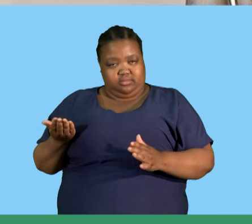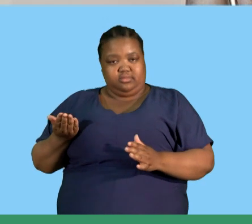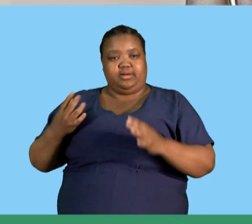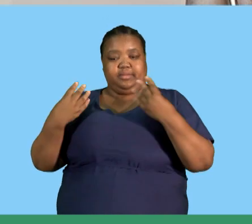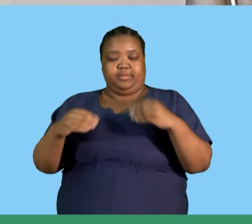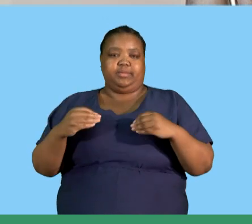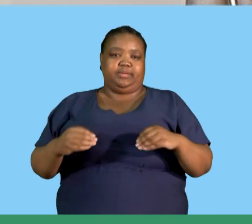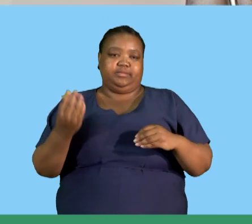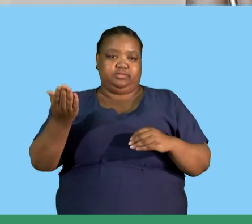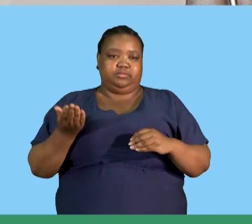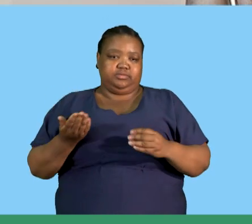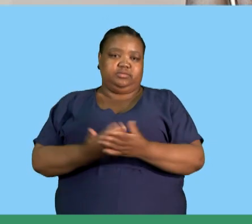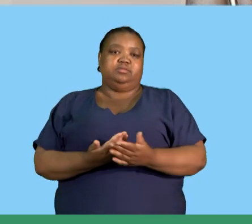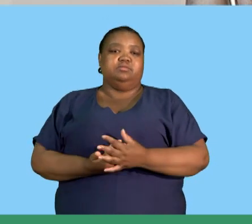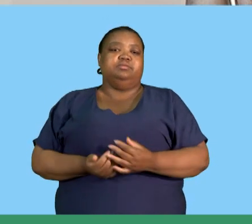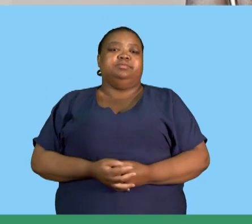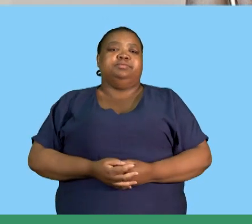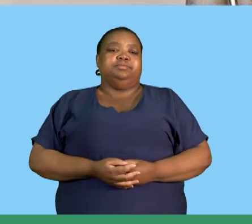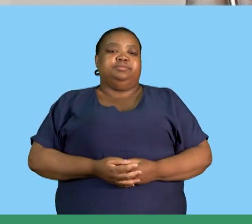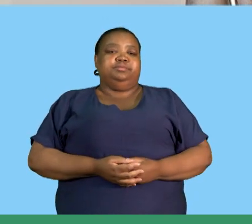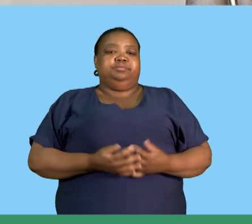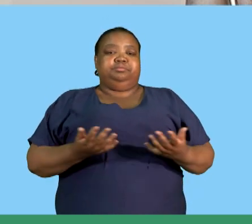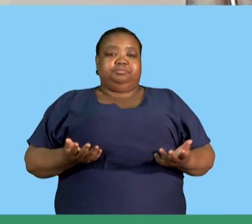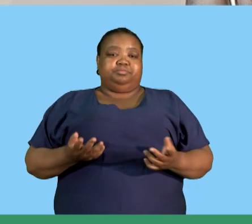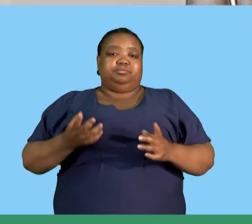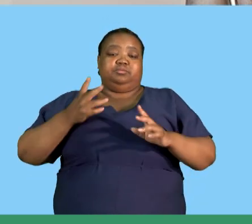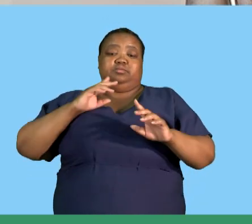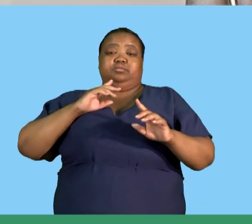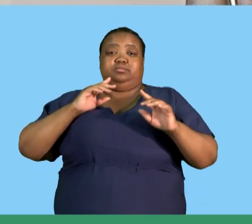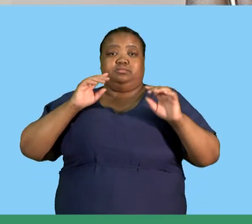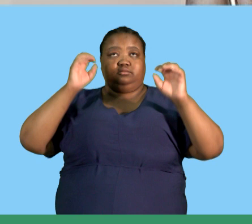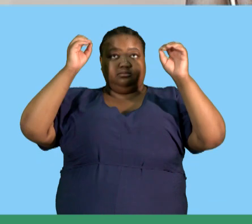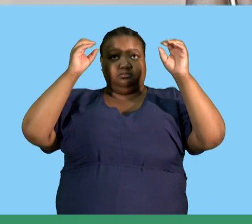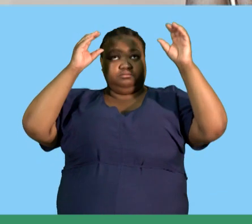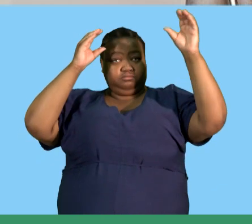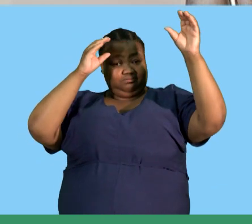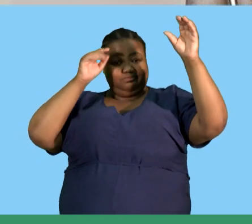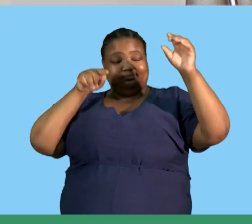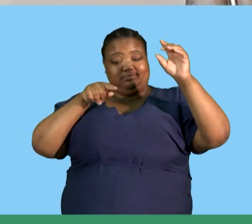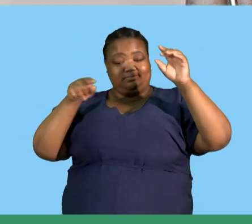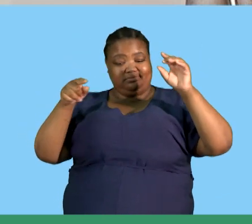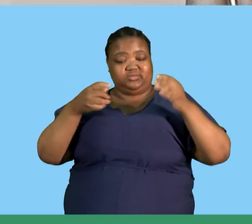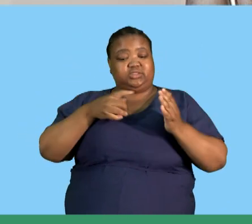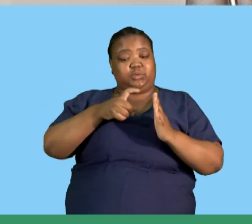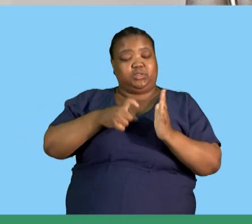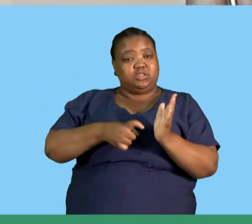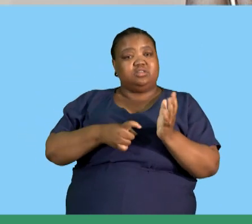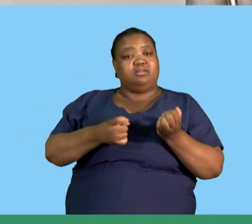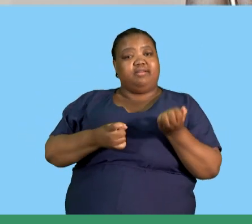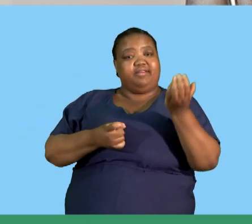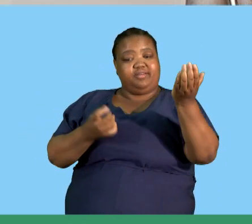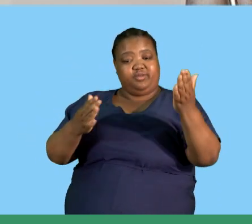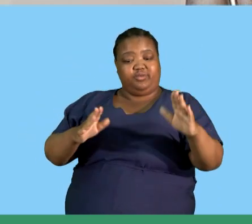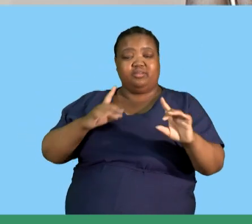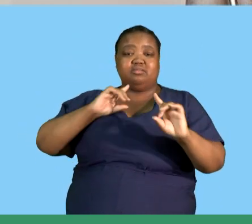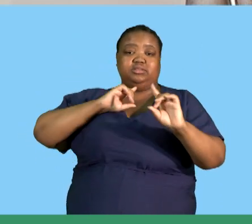action or to practice rather. Then summarize the responses from who? From the experts. Remember, we gave them the questionnaire. So when they